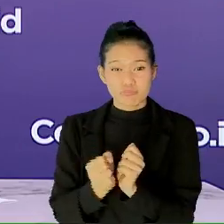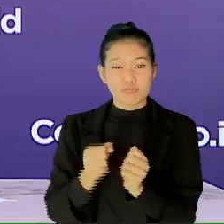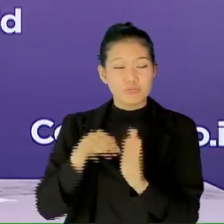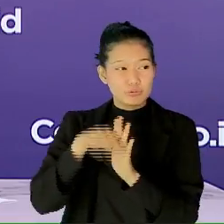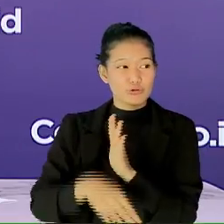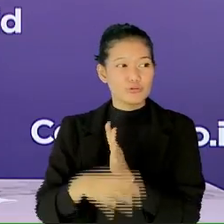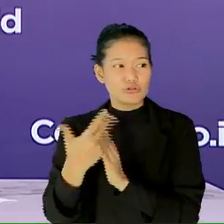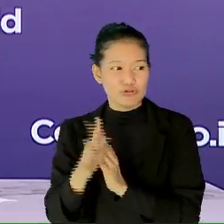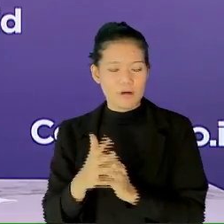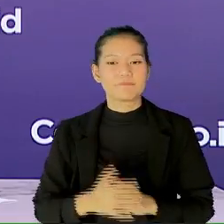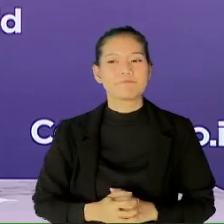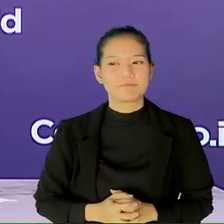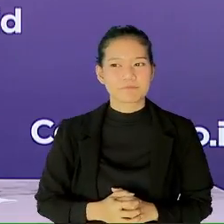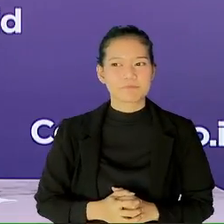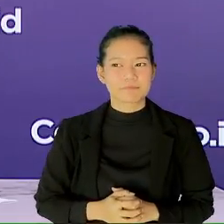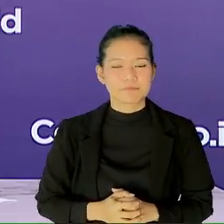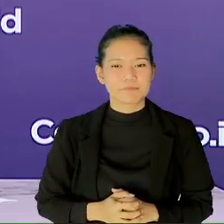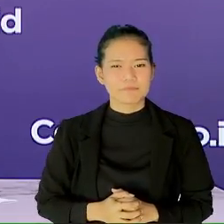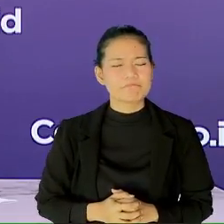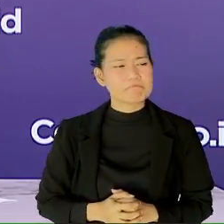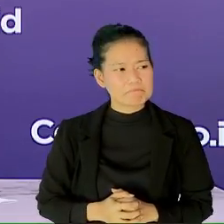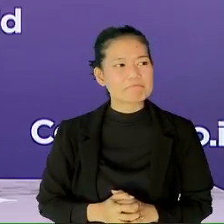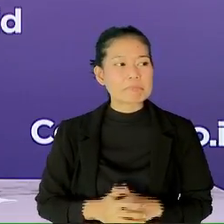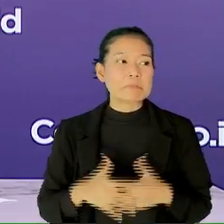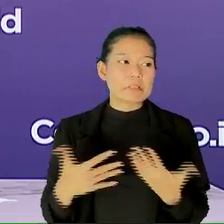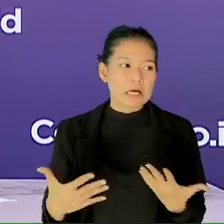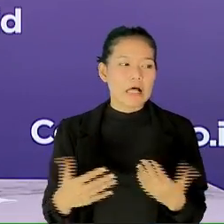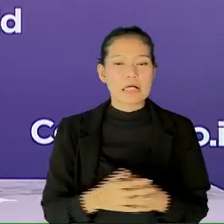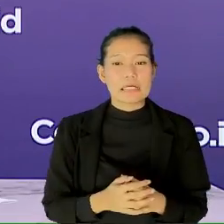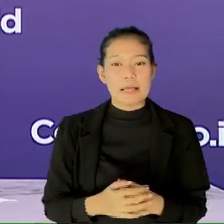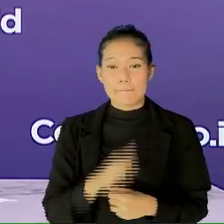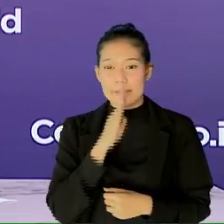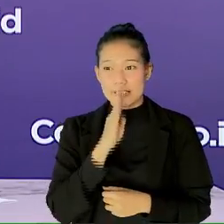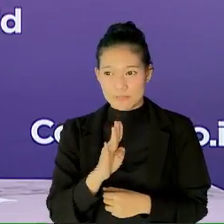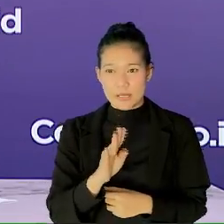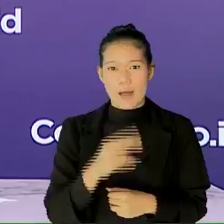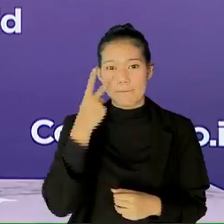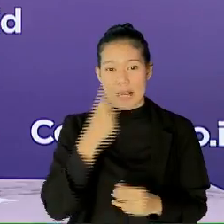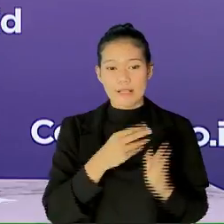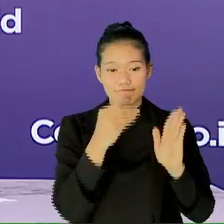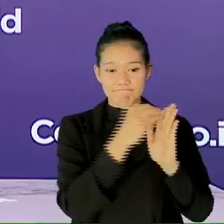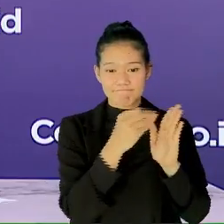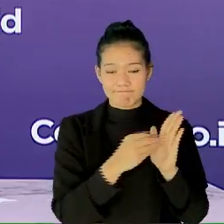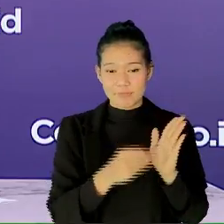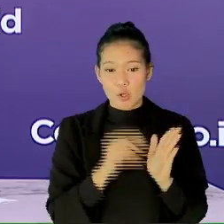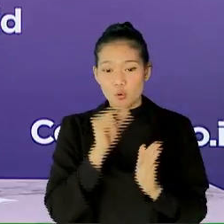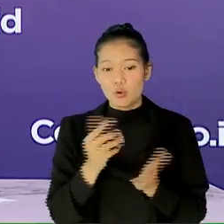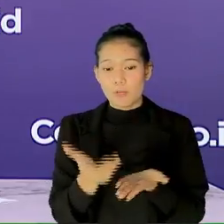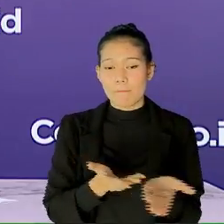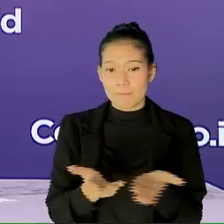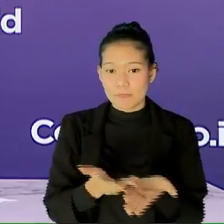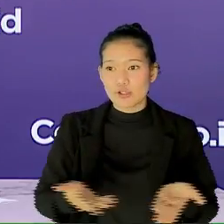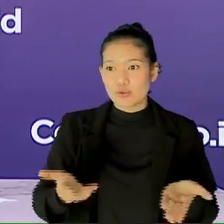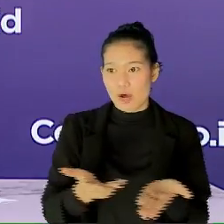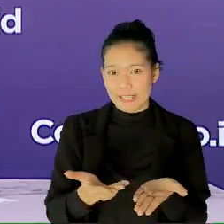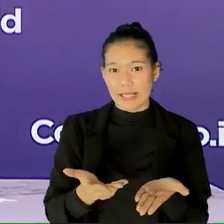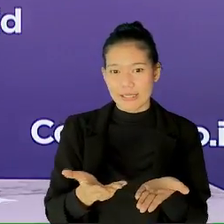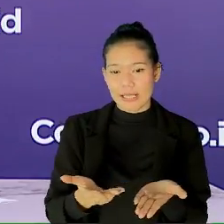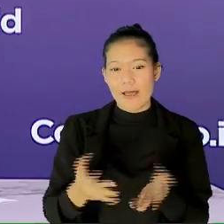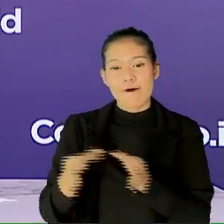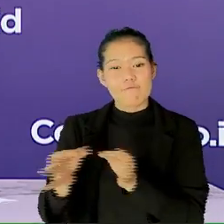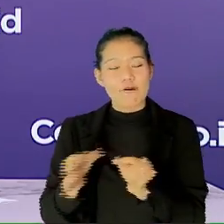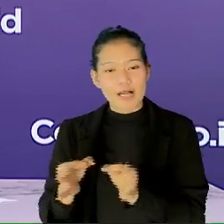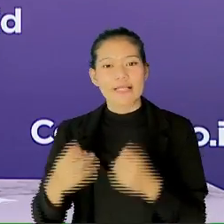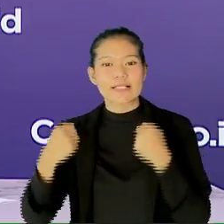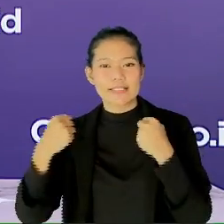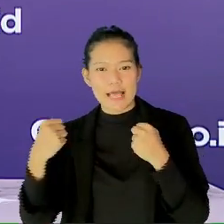hospital bed have decreased significantly. Well, in principle, the indicators for adjusting public health efforts